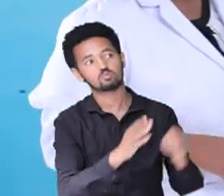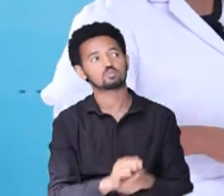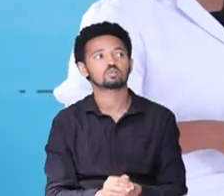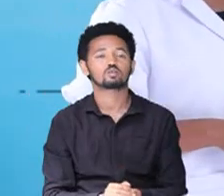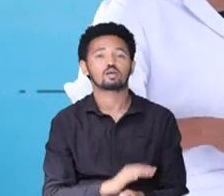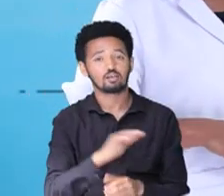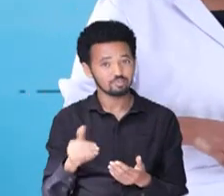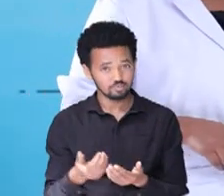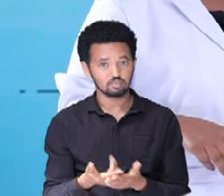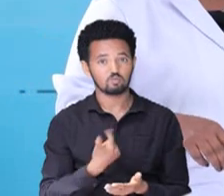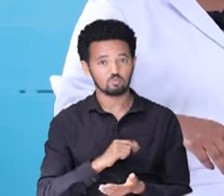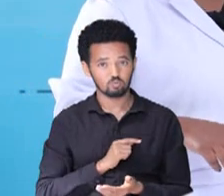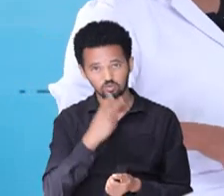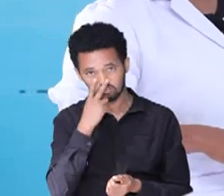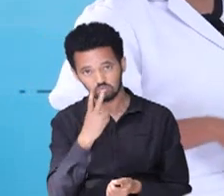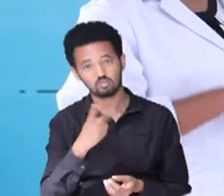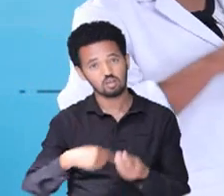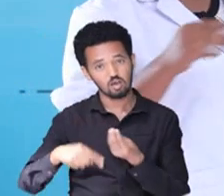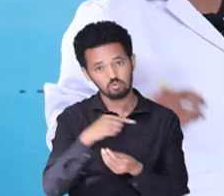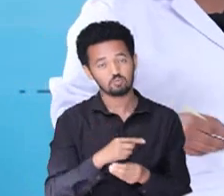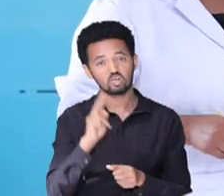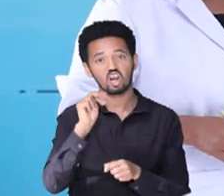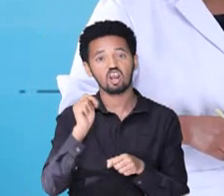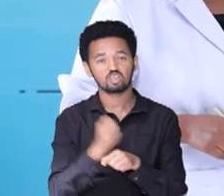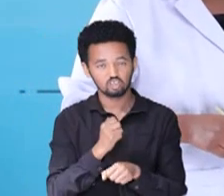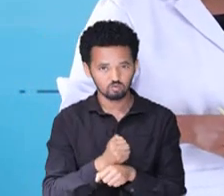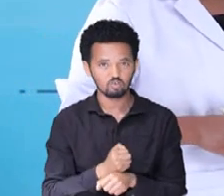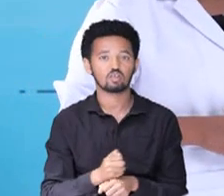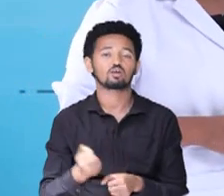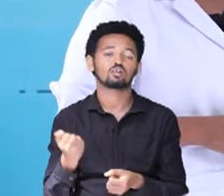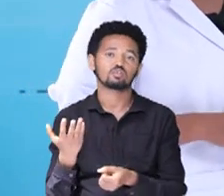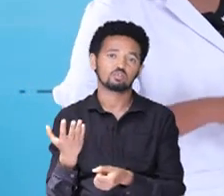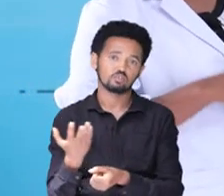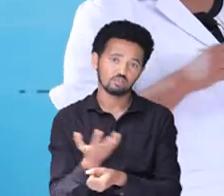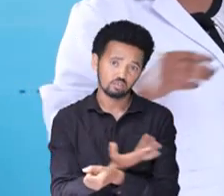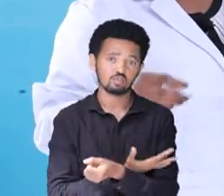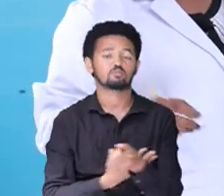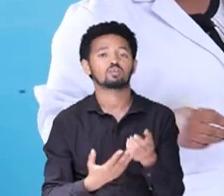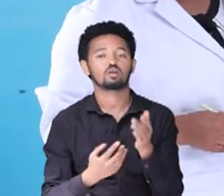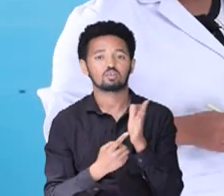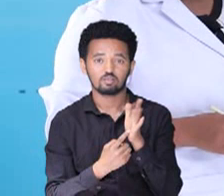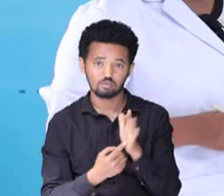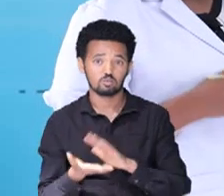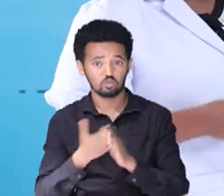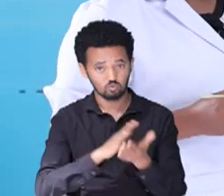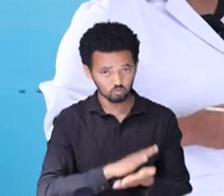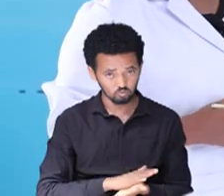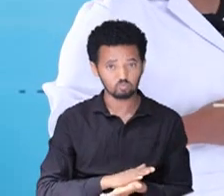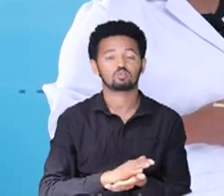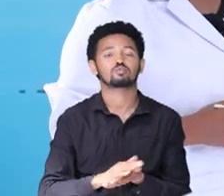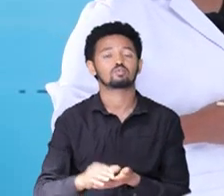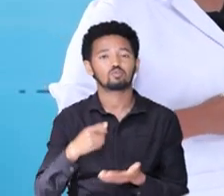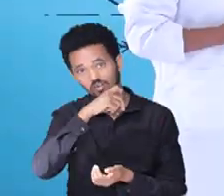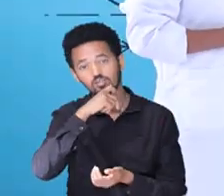Okay, generally today we have seen about the natural vegetation zone of Africa, the major source of Africa, and